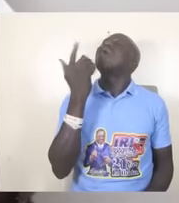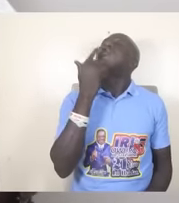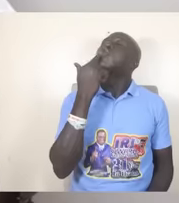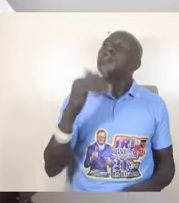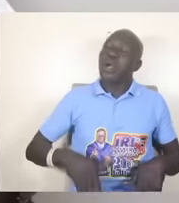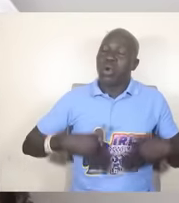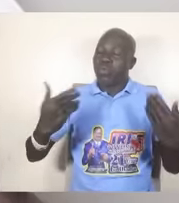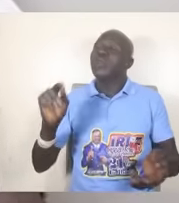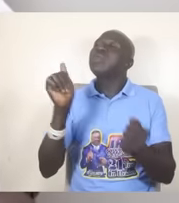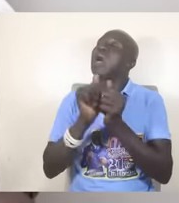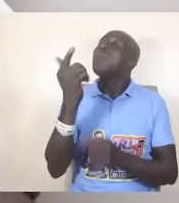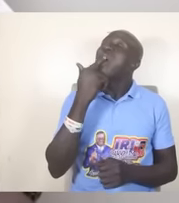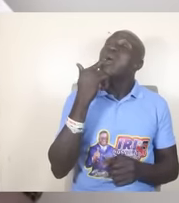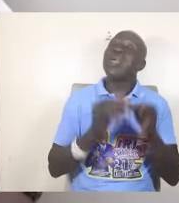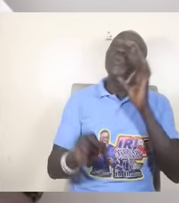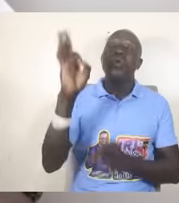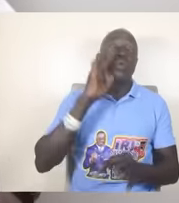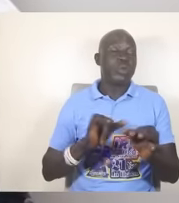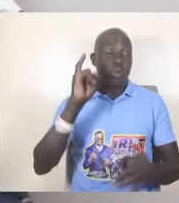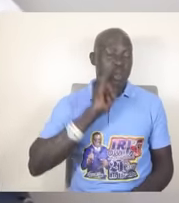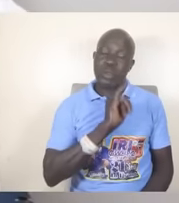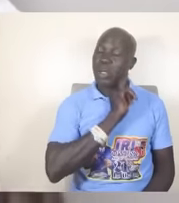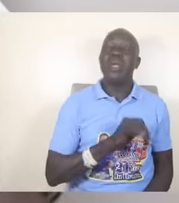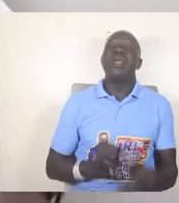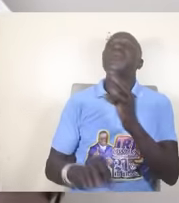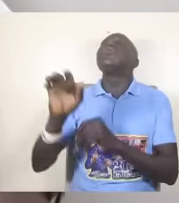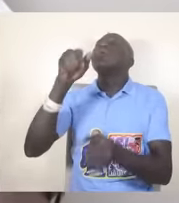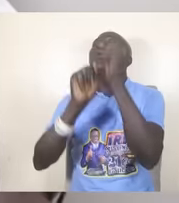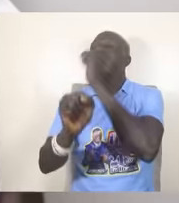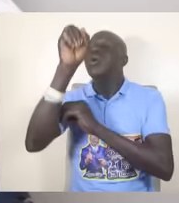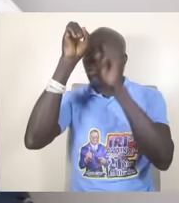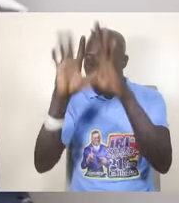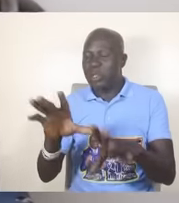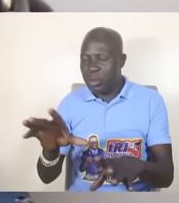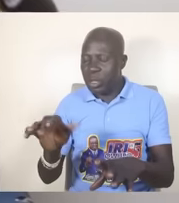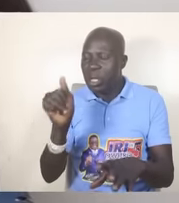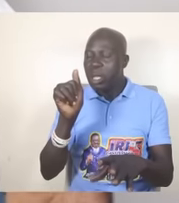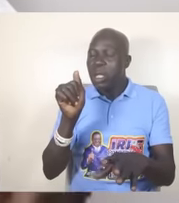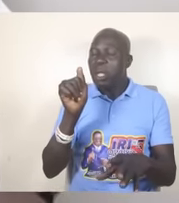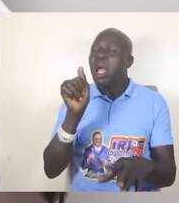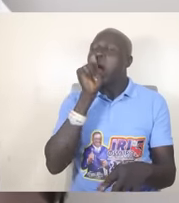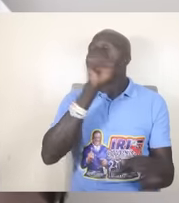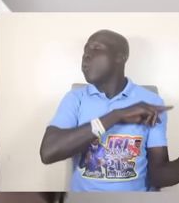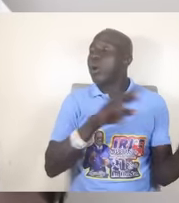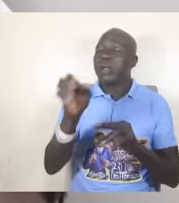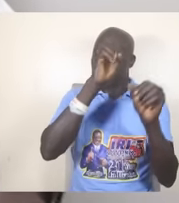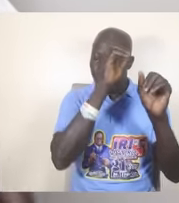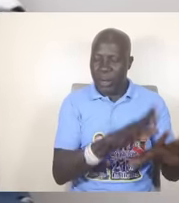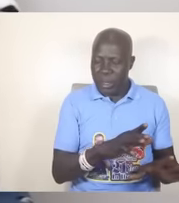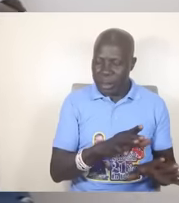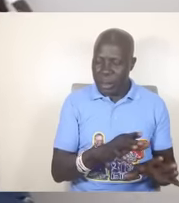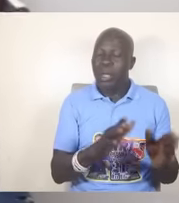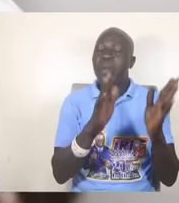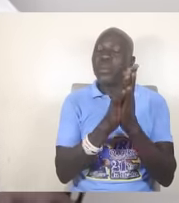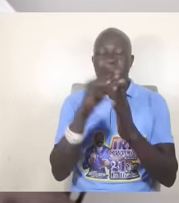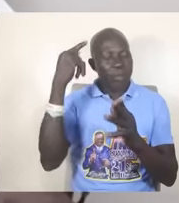They confess with their mouth. You go to Israel. Nobody God bless you. You say, Lord, Abuku. I'm already blessed. Why not say that Abuku? And pray